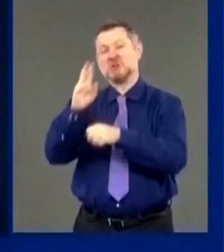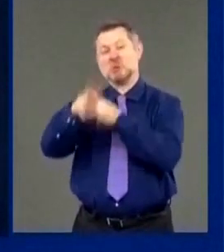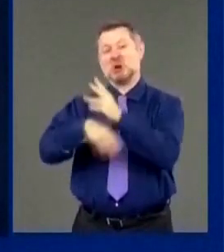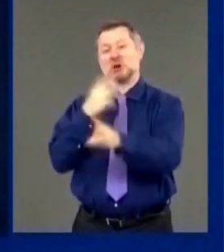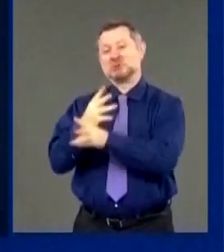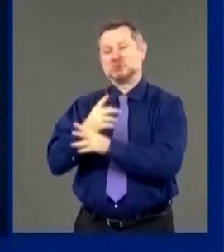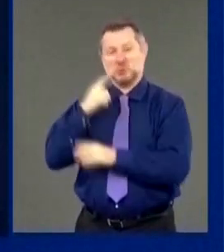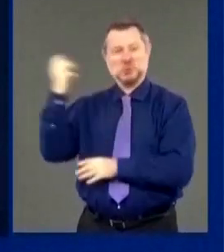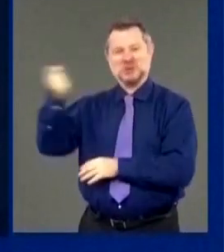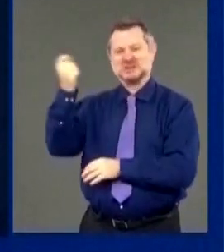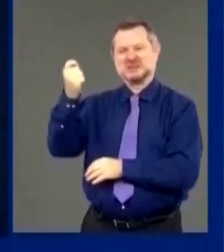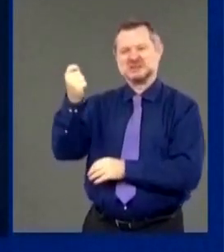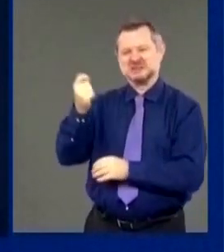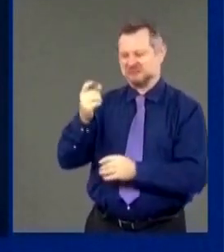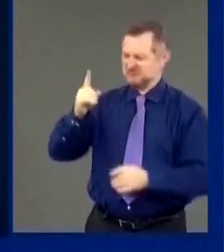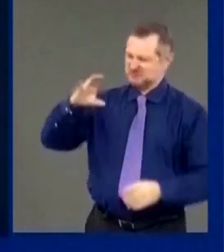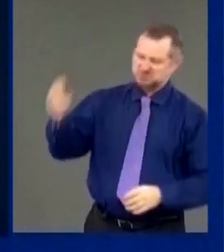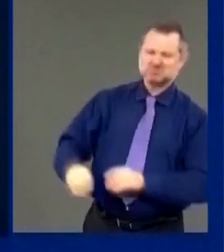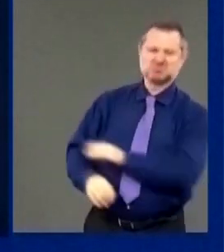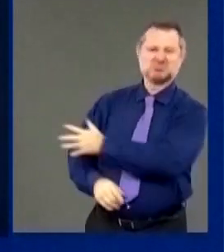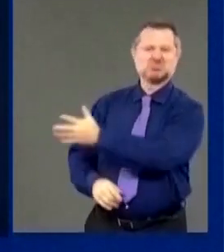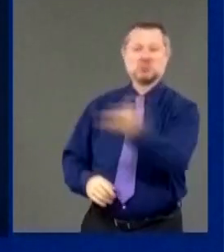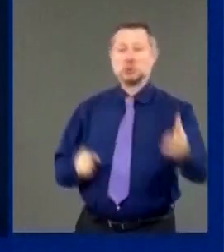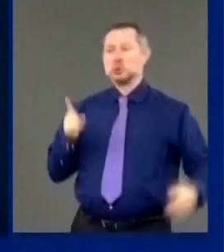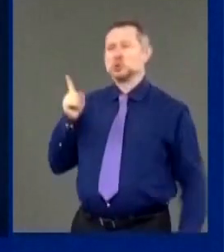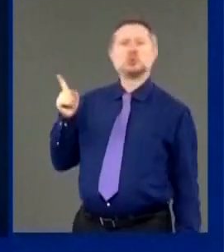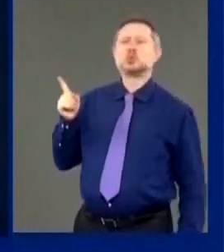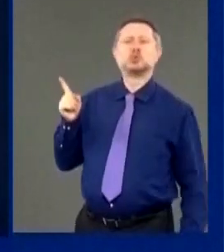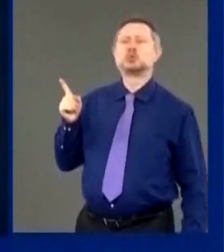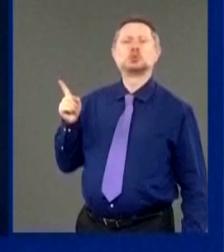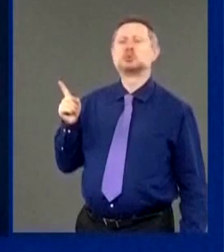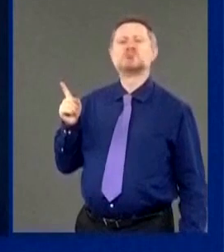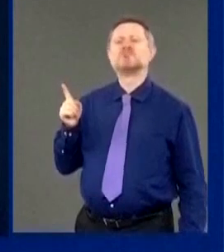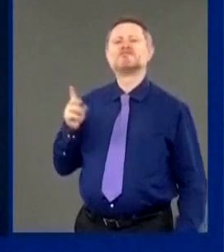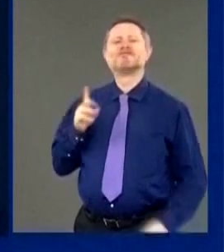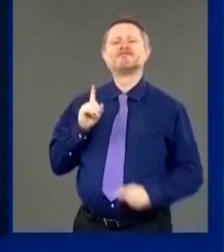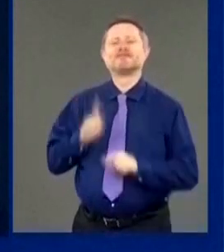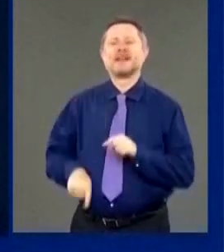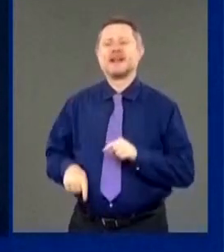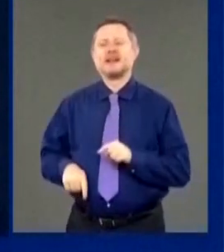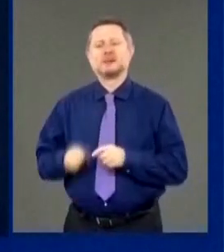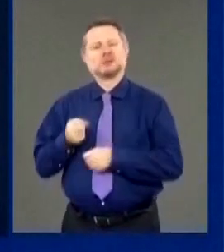Every time. You don't defeat reality.